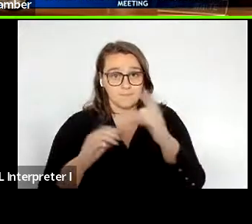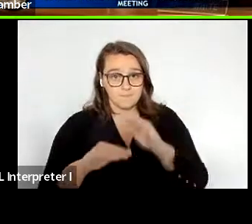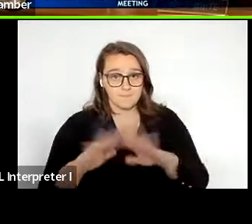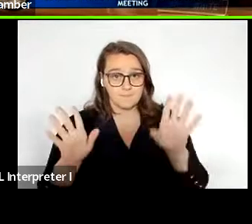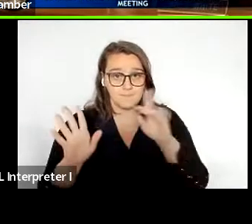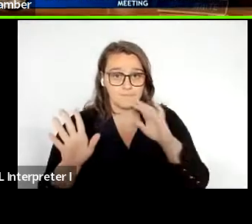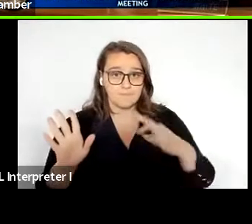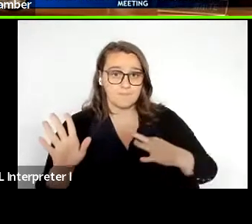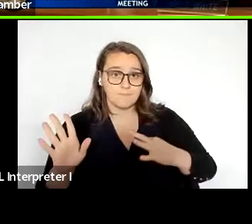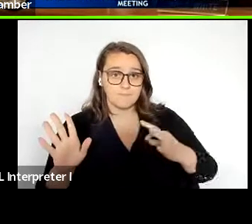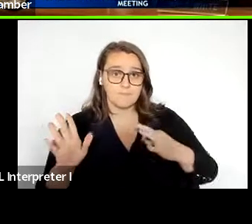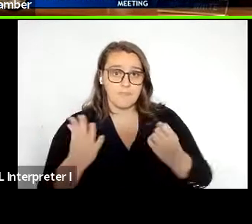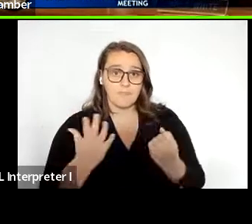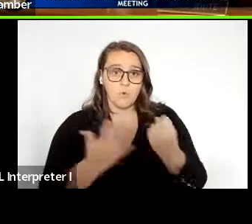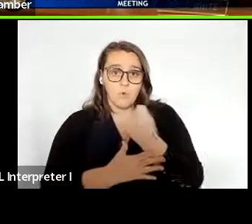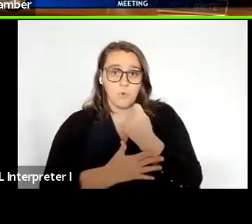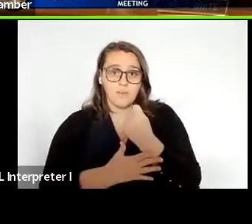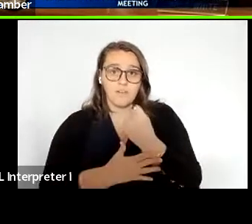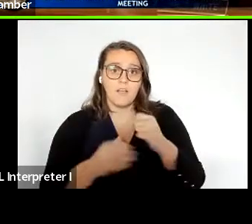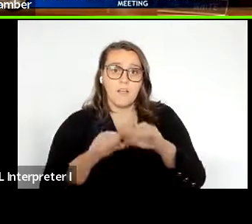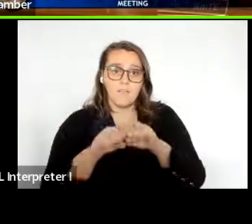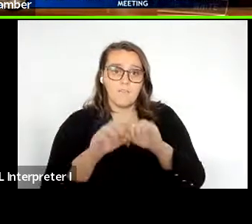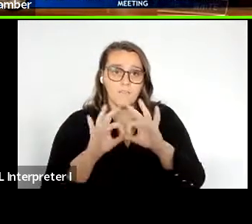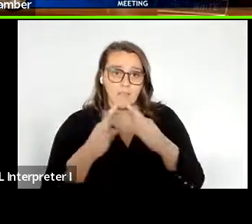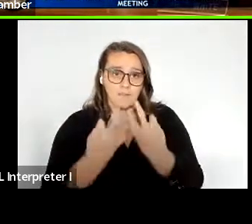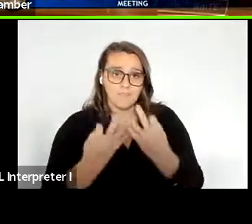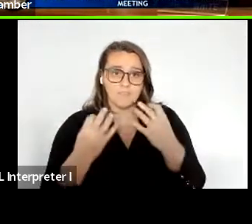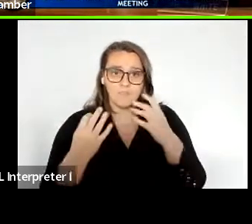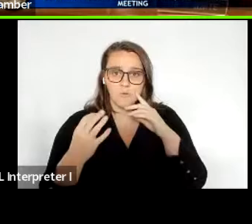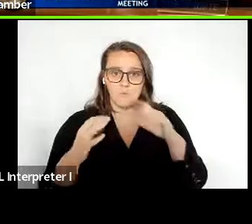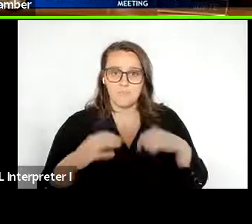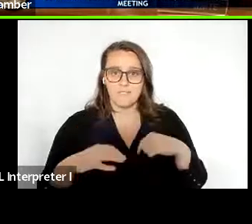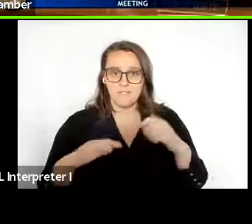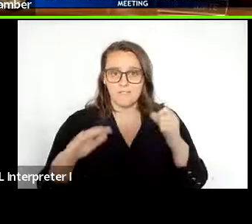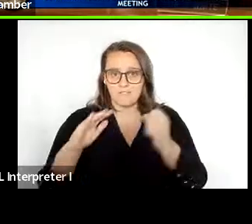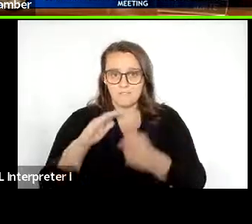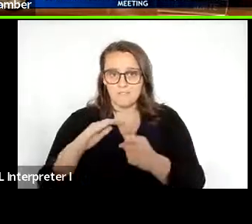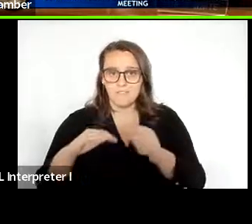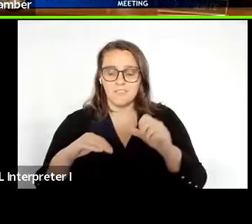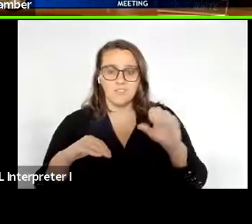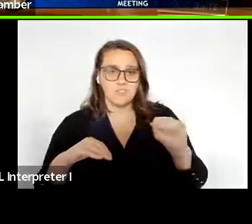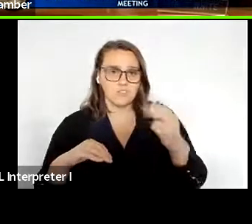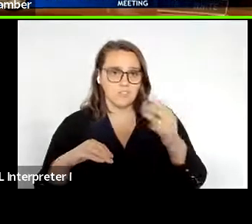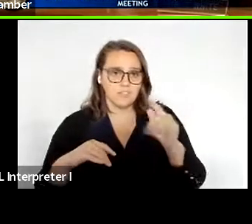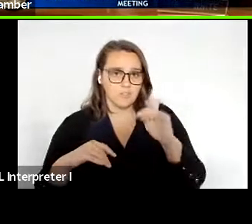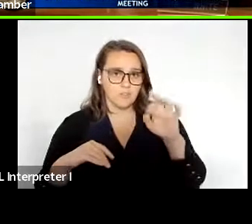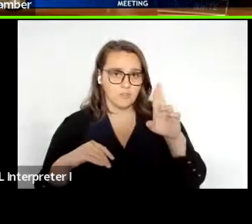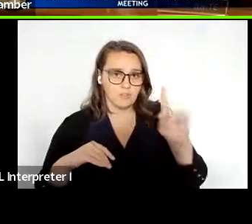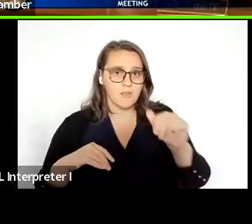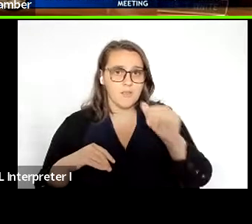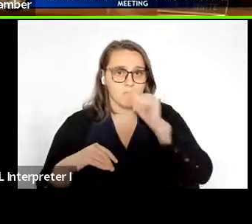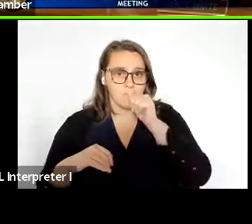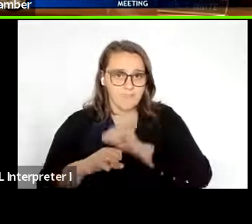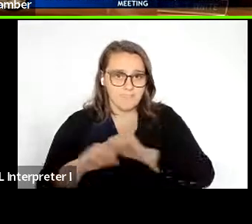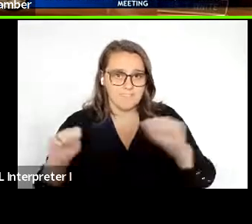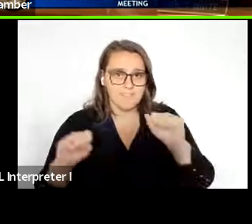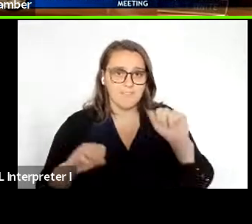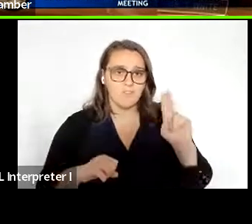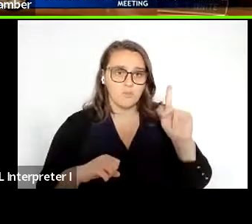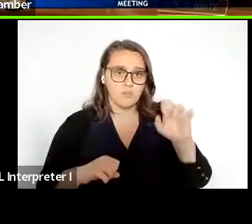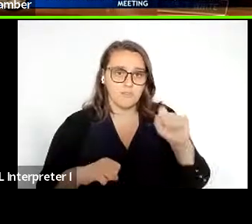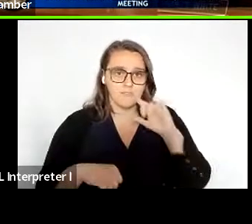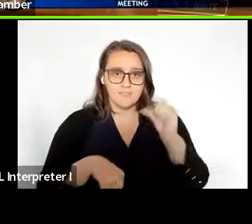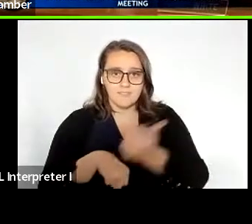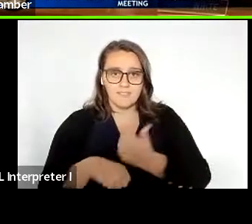eligibility, prioritize how families may be sheltered in private and safe units, set health and safety